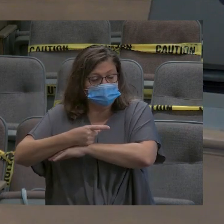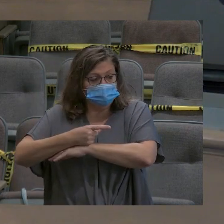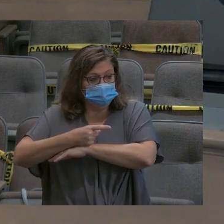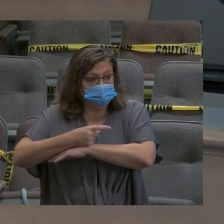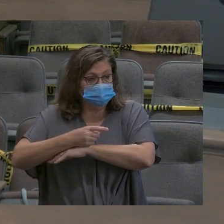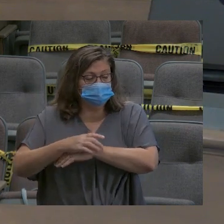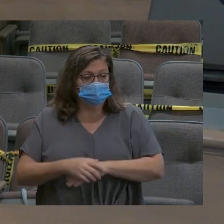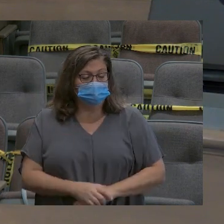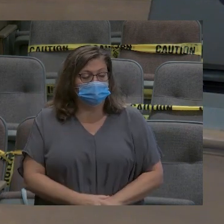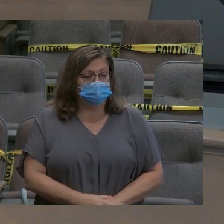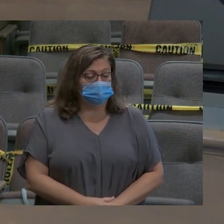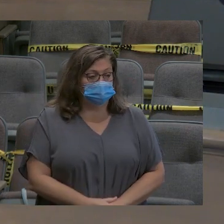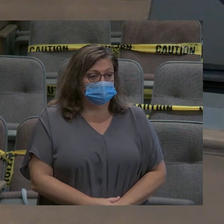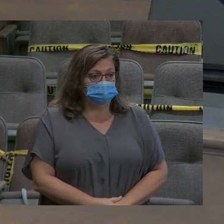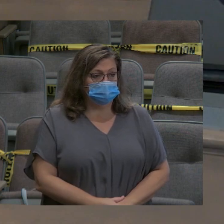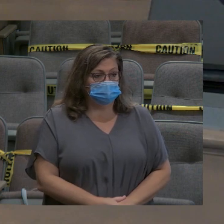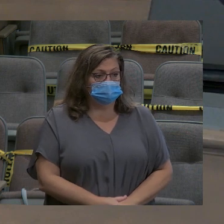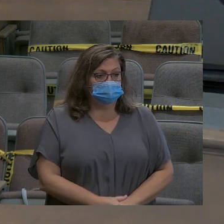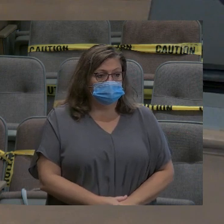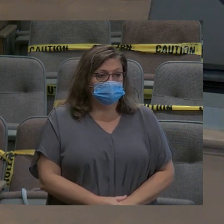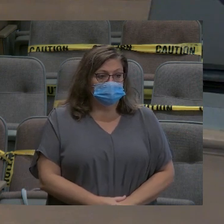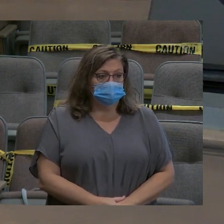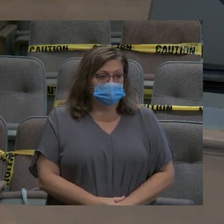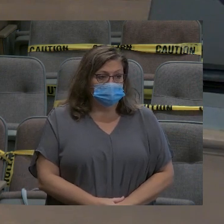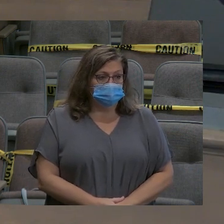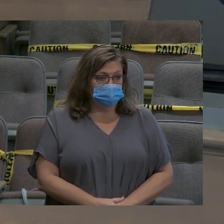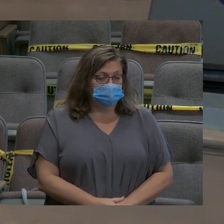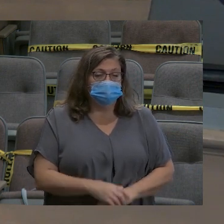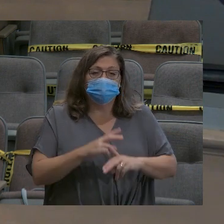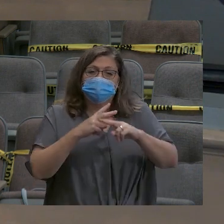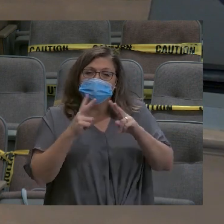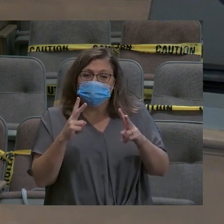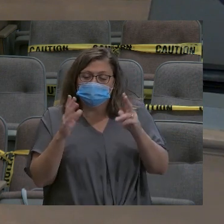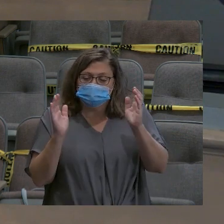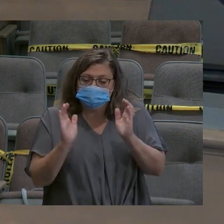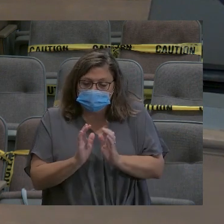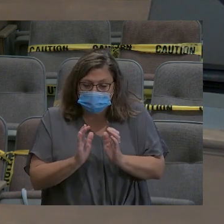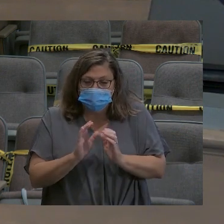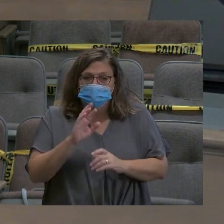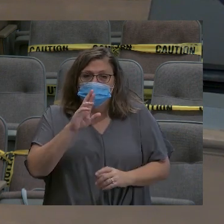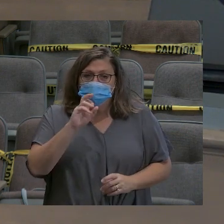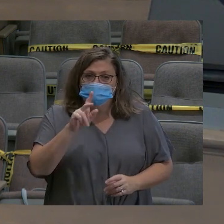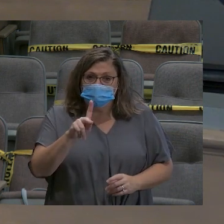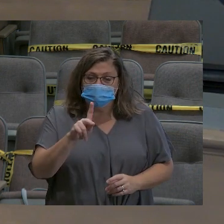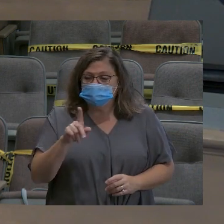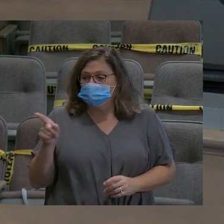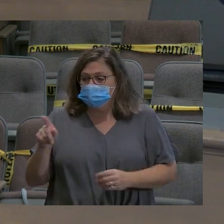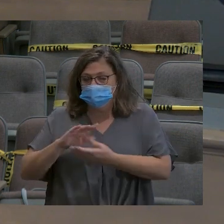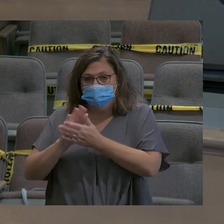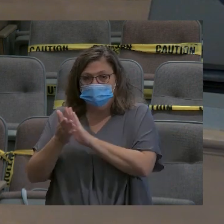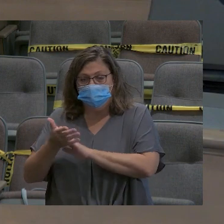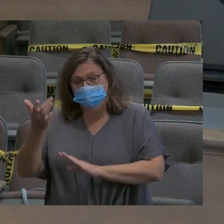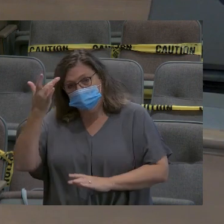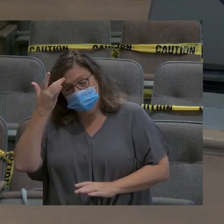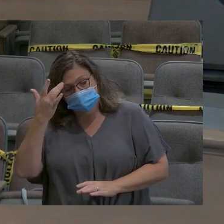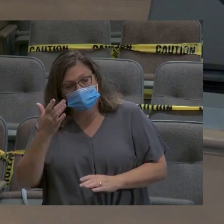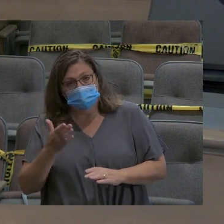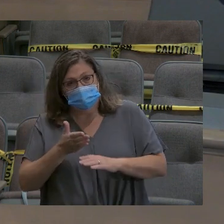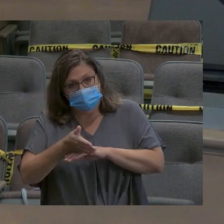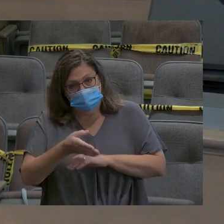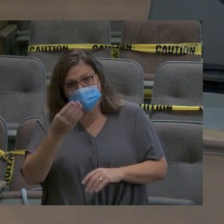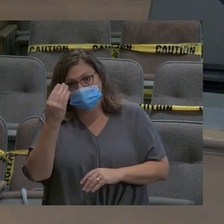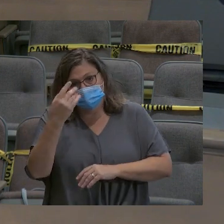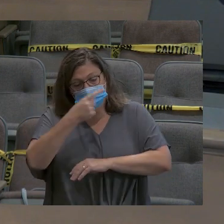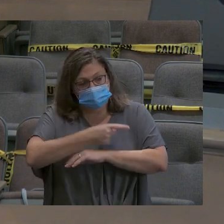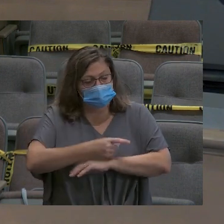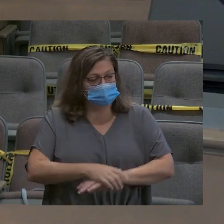it's extremely unlikely that a person will become sick. So that is quarantining. After